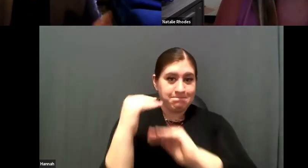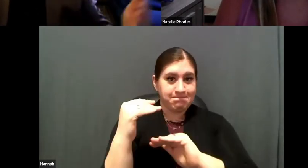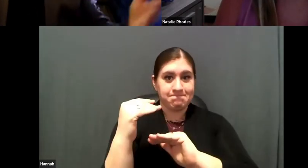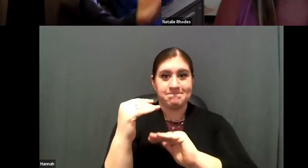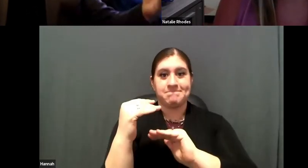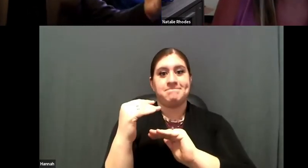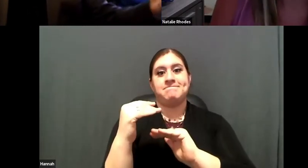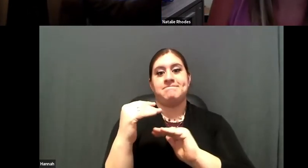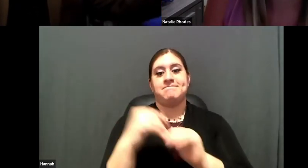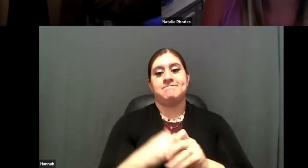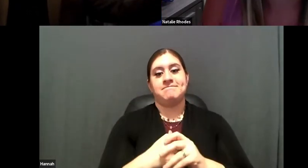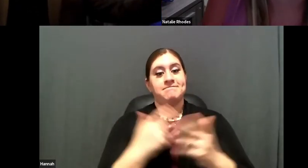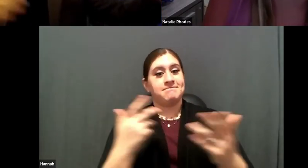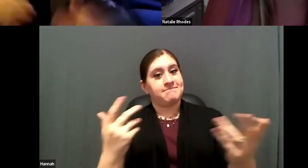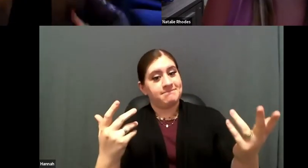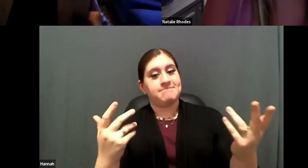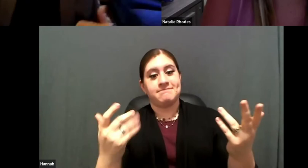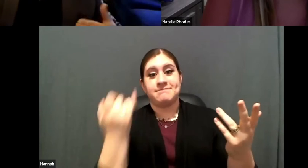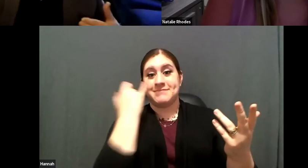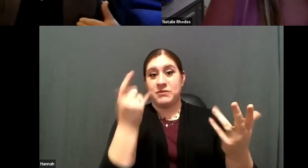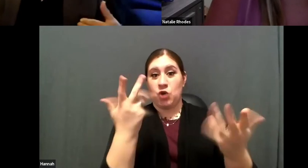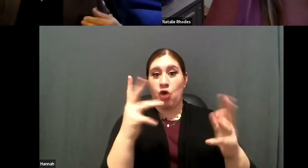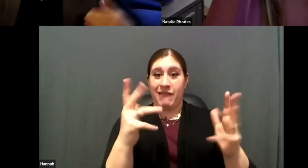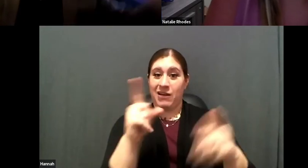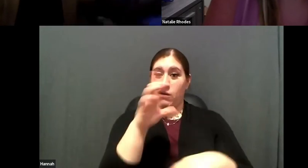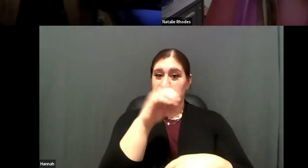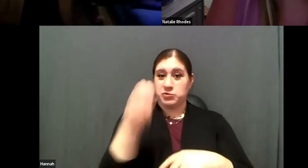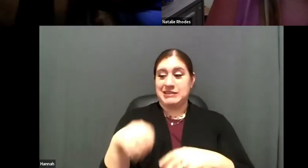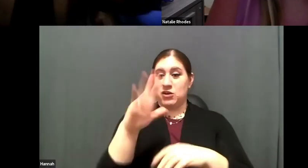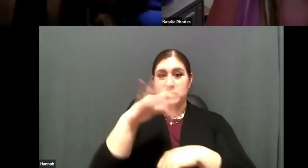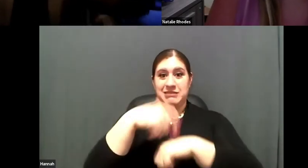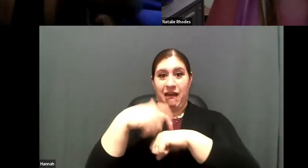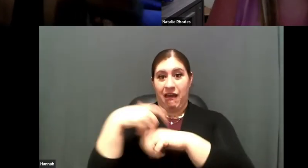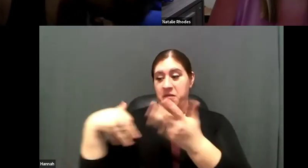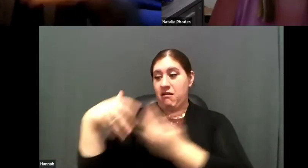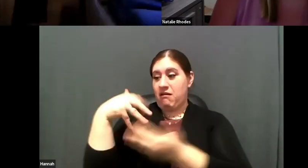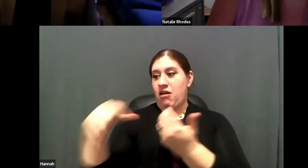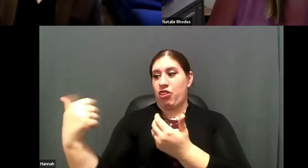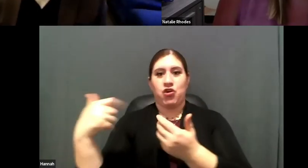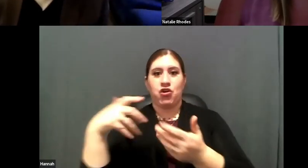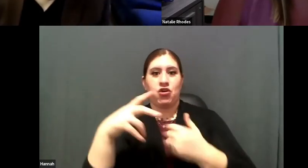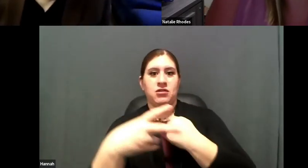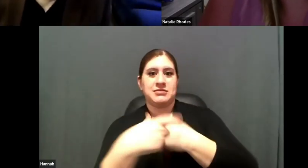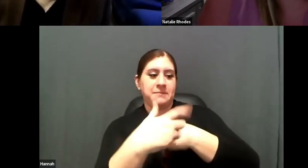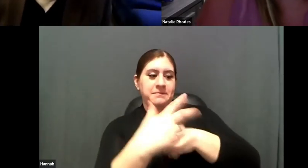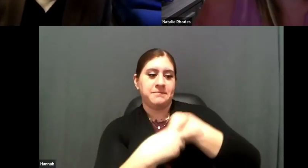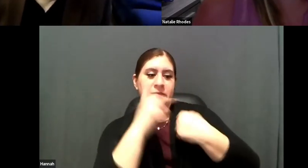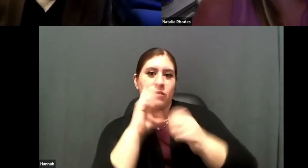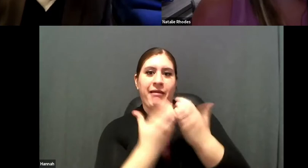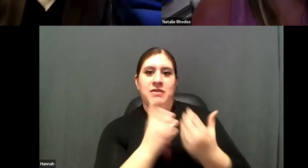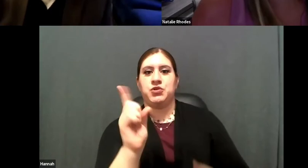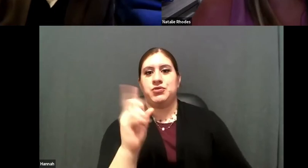Yeah. So if you're already spending 100% of your time during the day, where's that time going to come from?